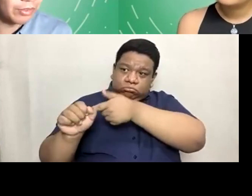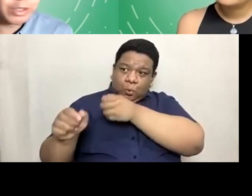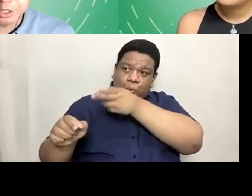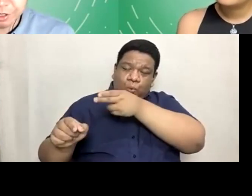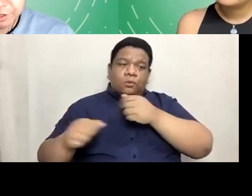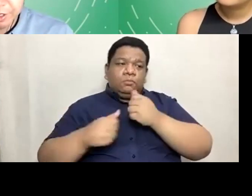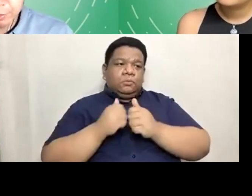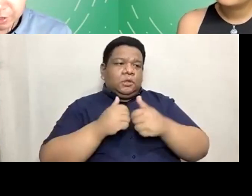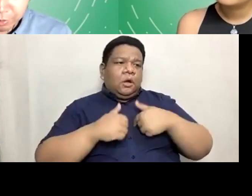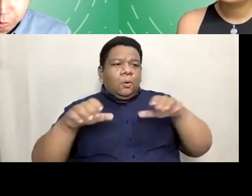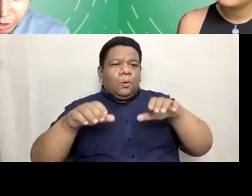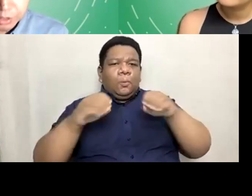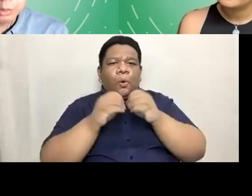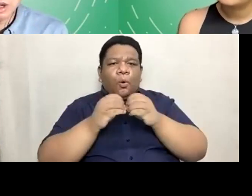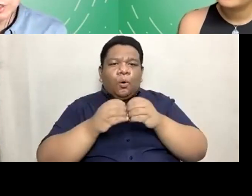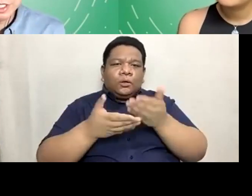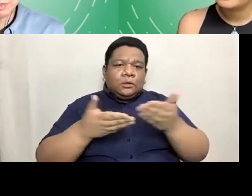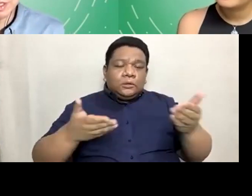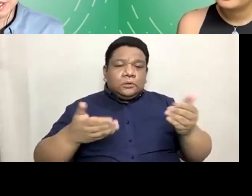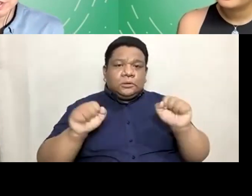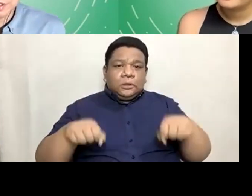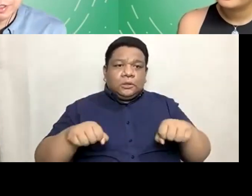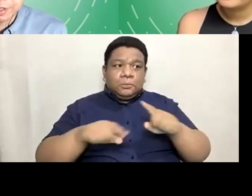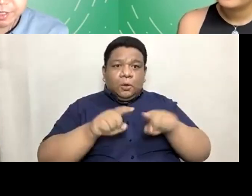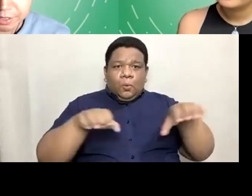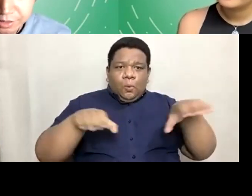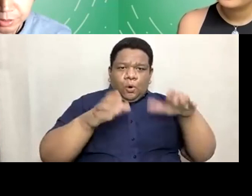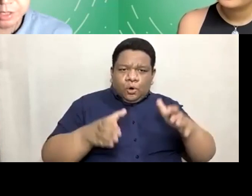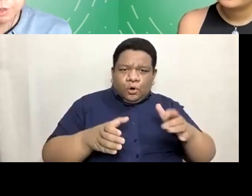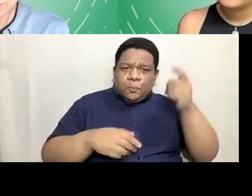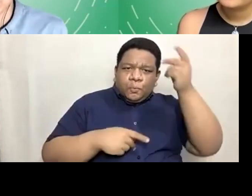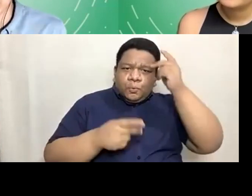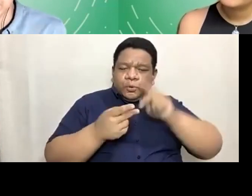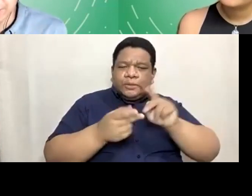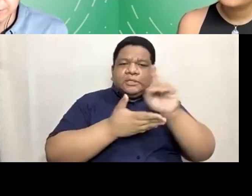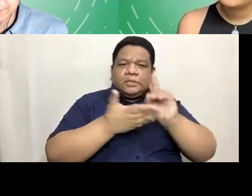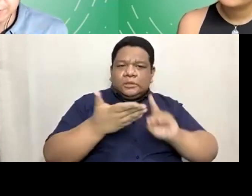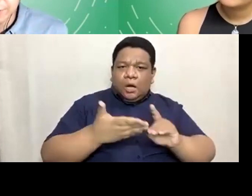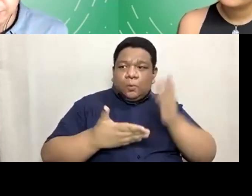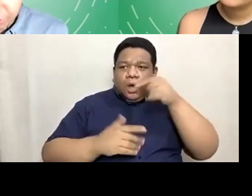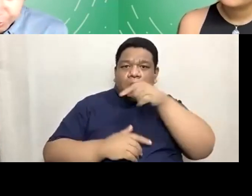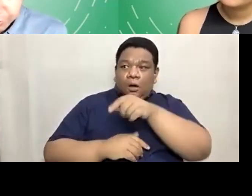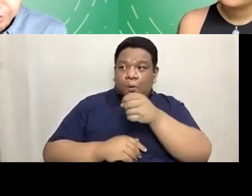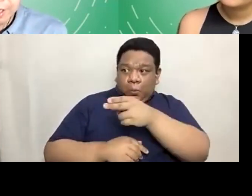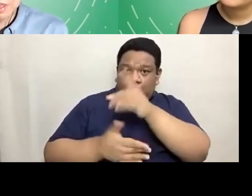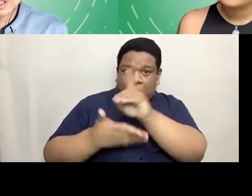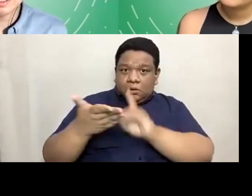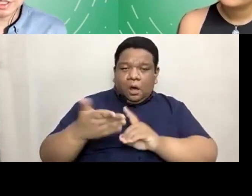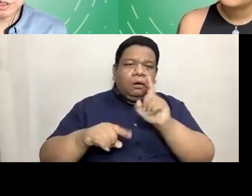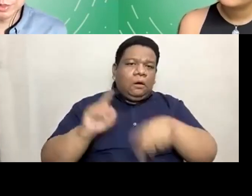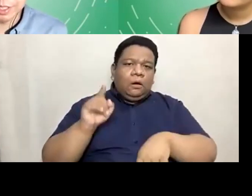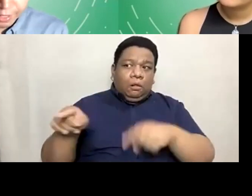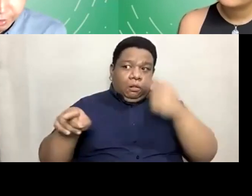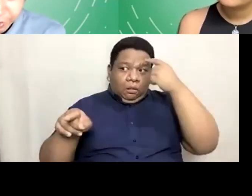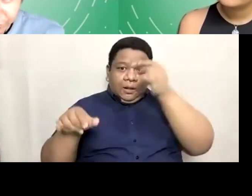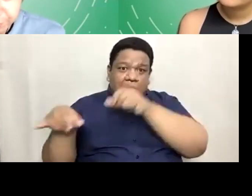more furniture. But the workers will always need to be there to create the designs because a computer can't do that. A computer can't think like a